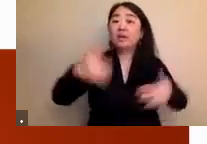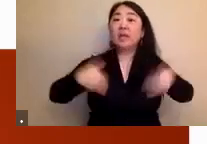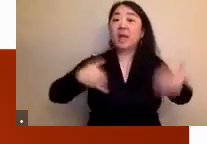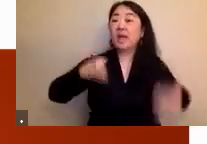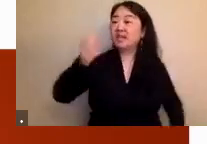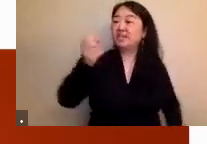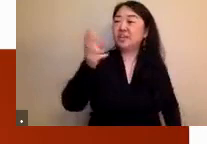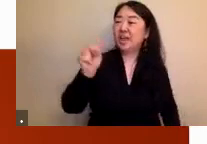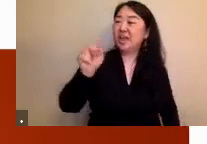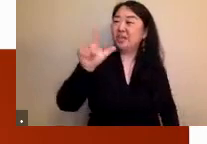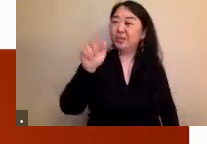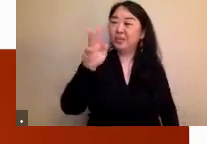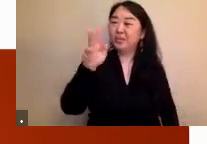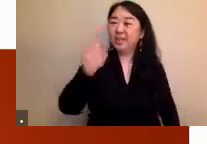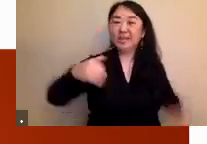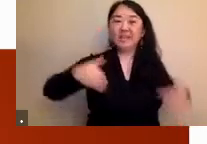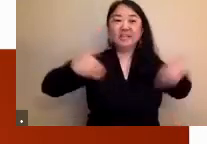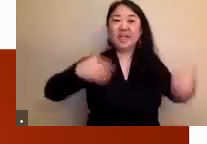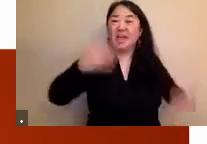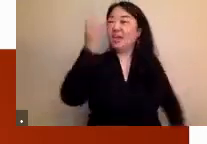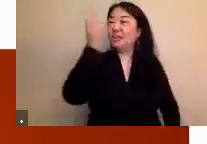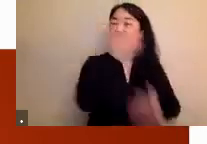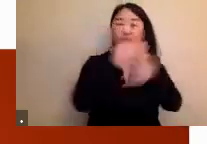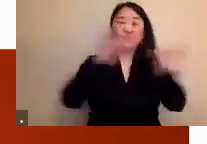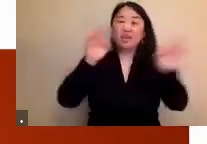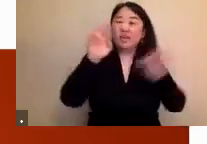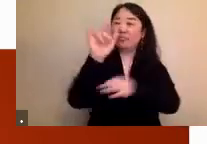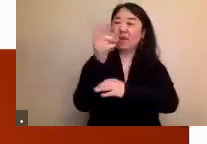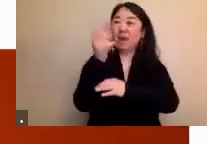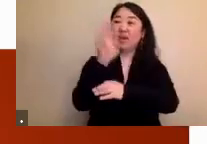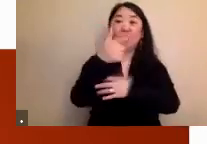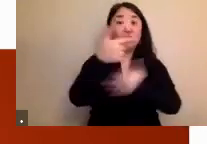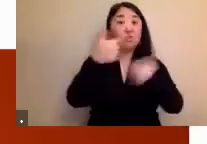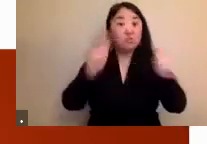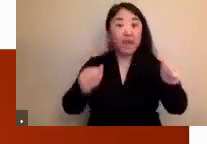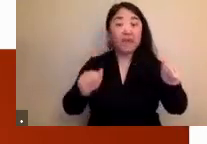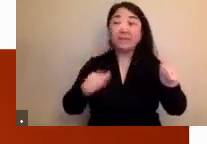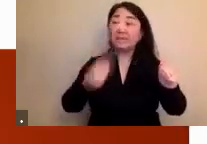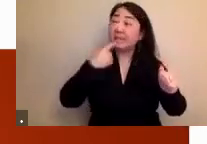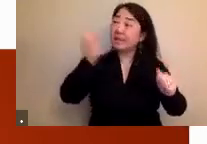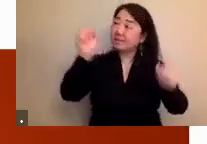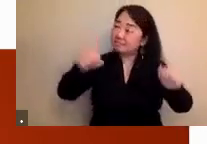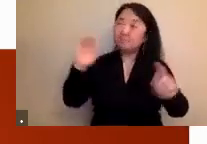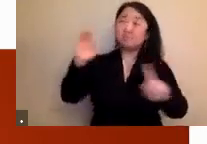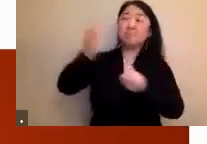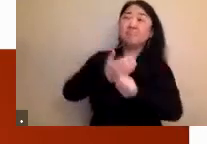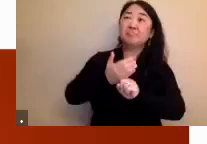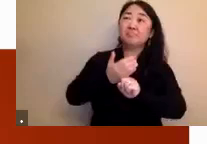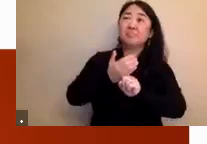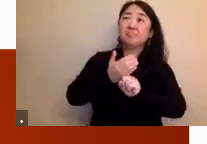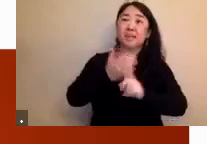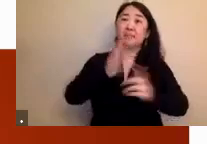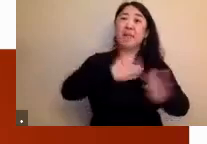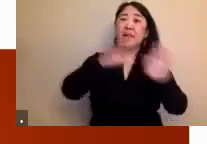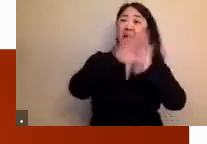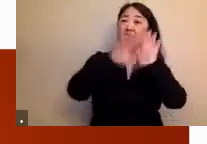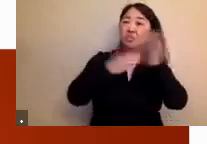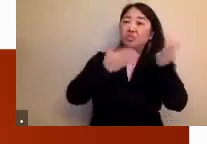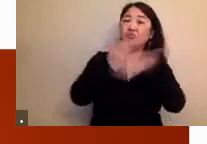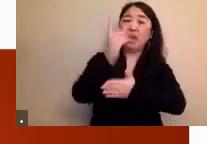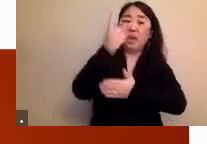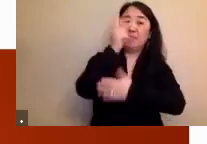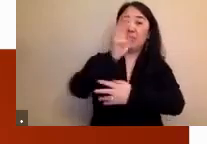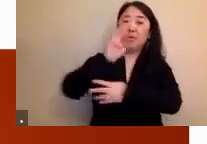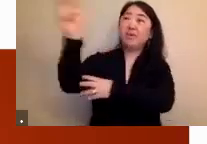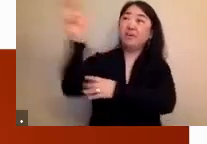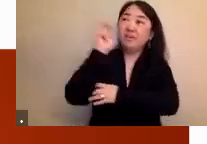and attempting to exercise his constitutional right for interstate travel. And of course, we know